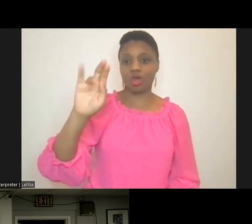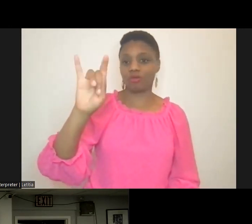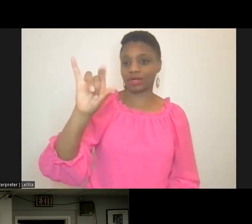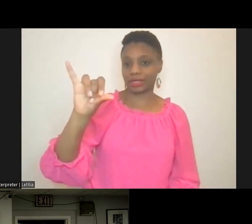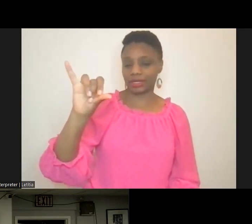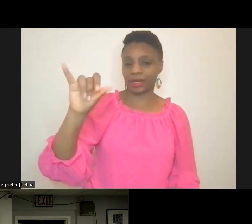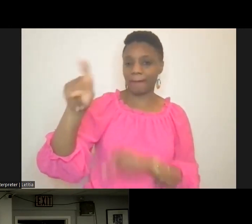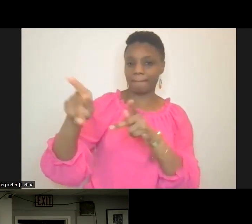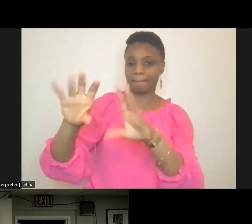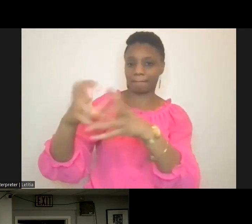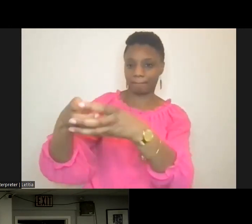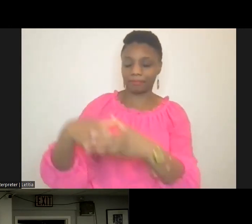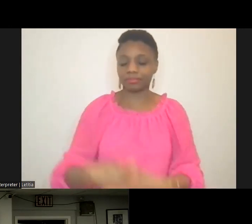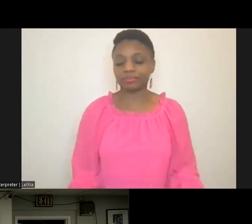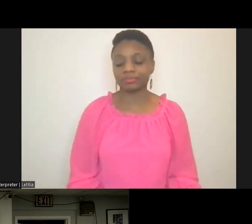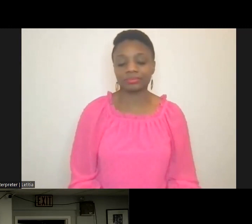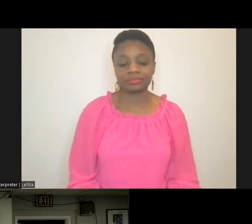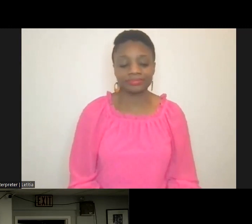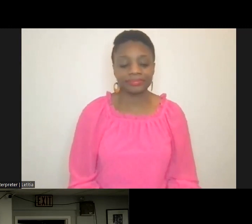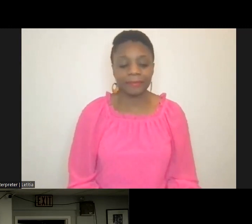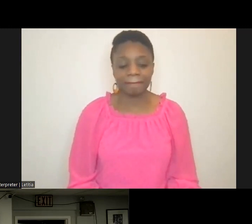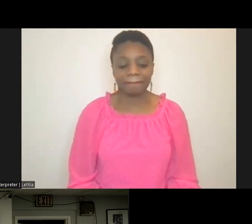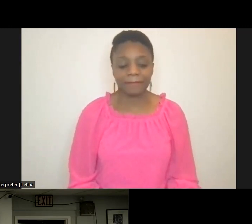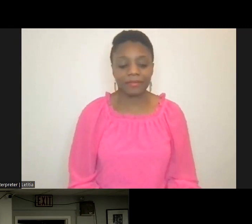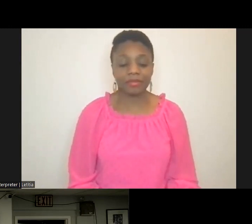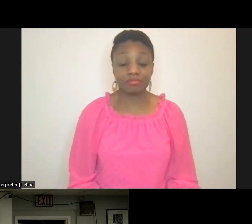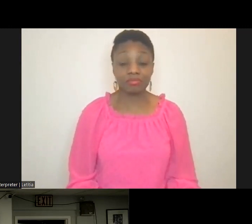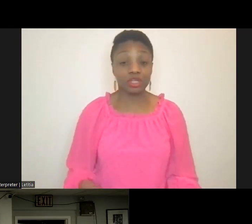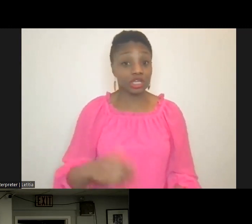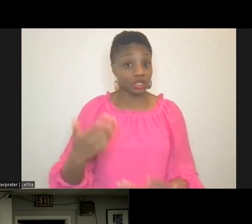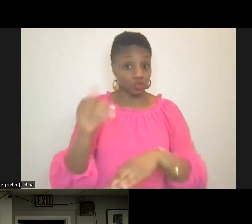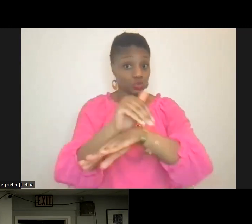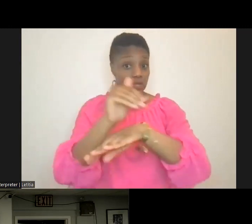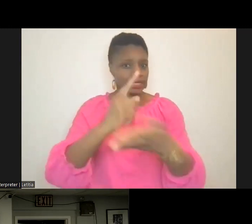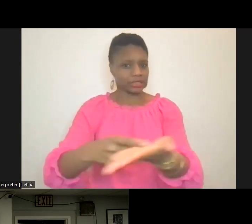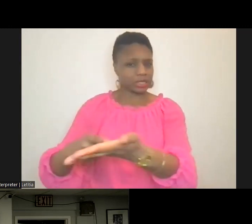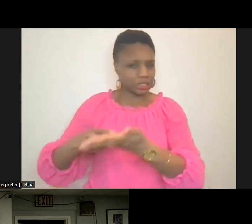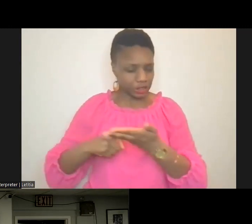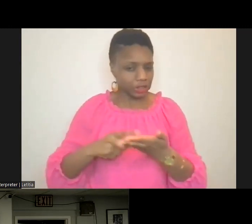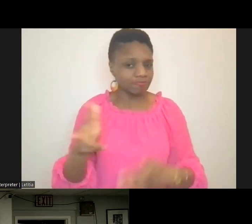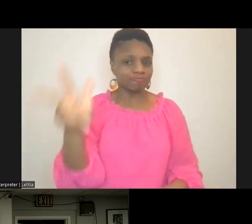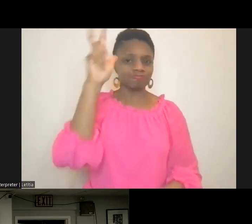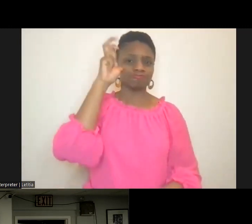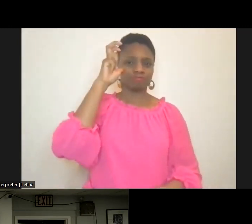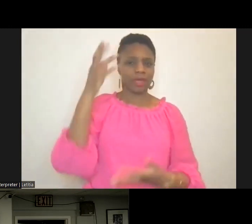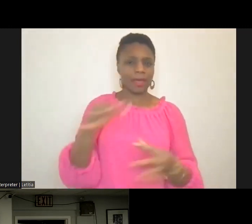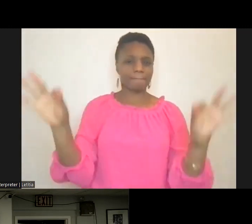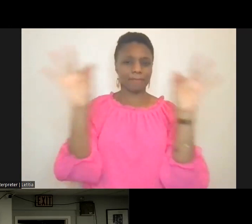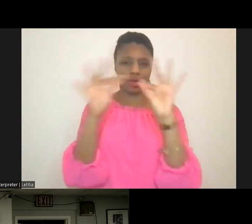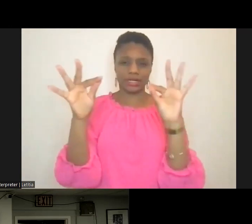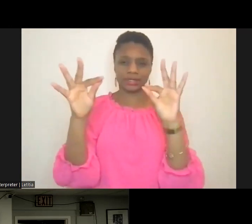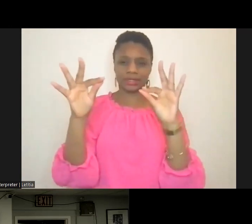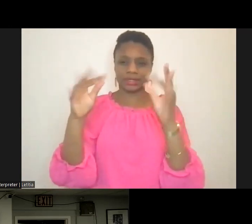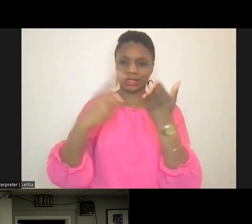And I heard a couple of very important concepts from your discussion tonight that I thought worth commenting on